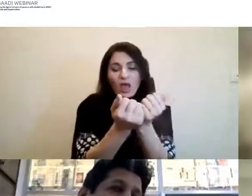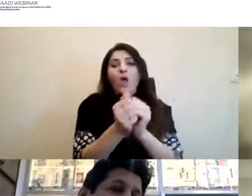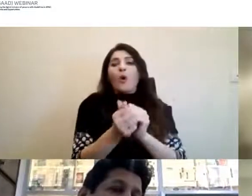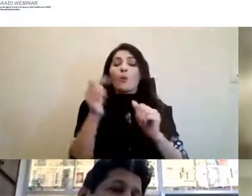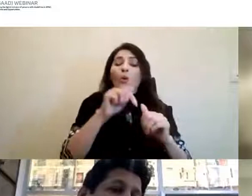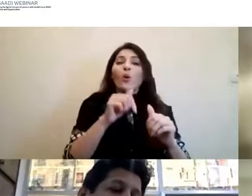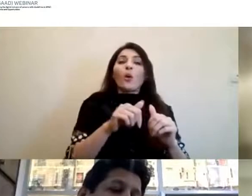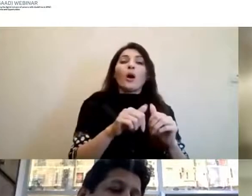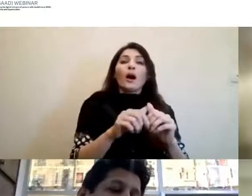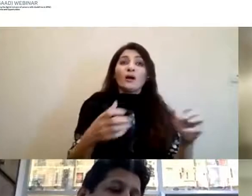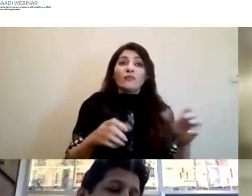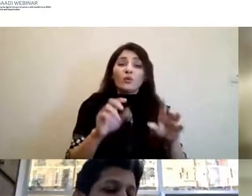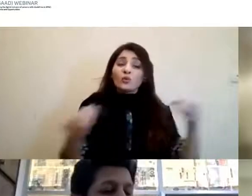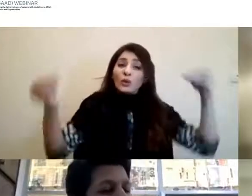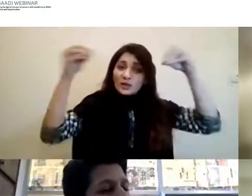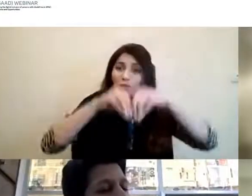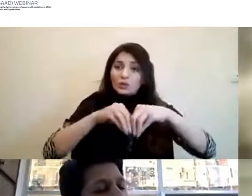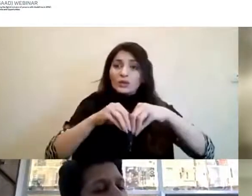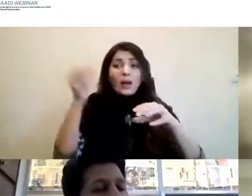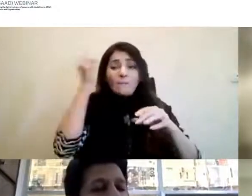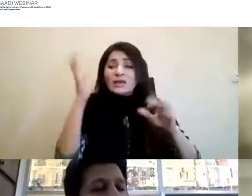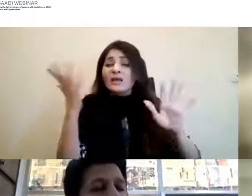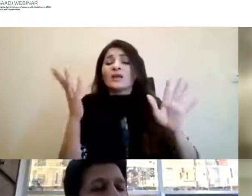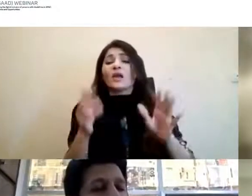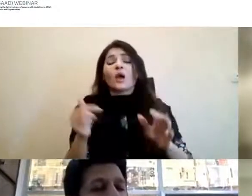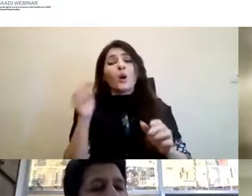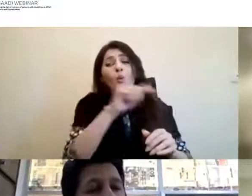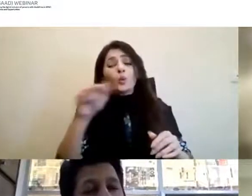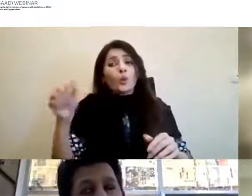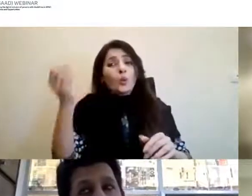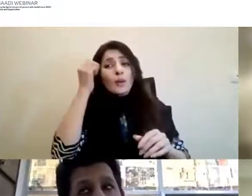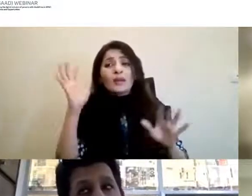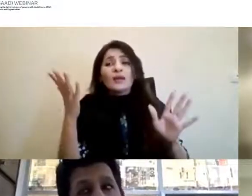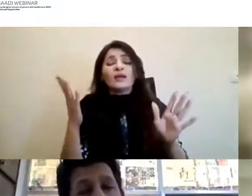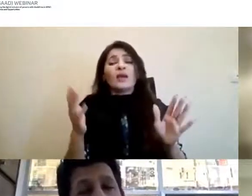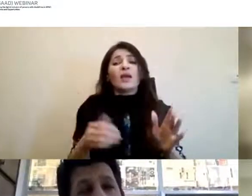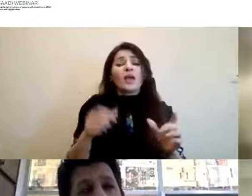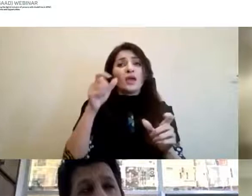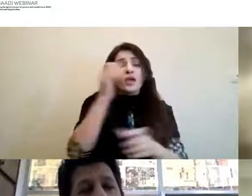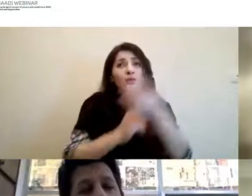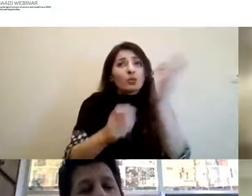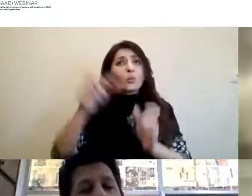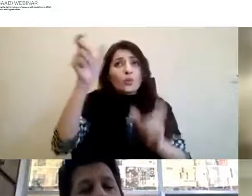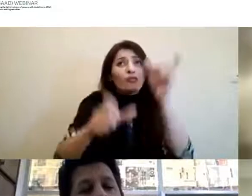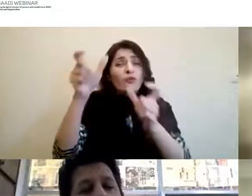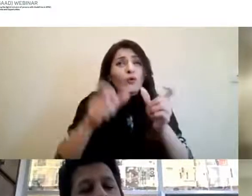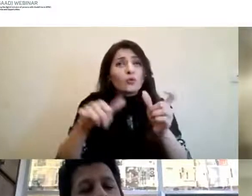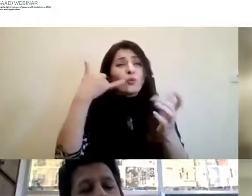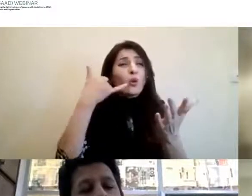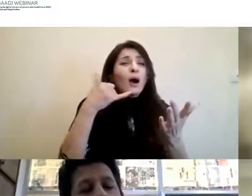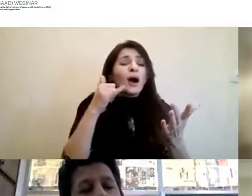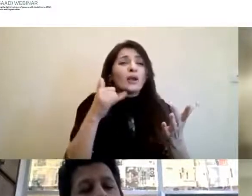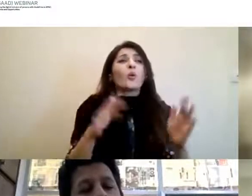no idea that how people with disabilities are using information communication technology, mobile technology through their assistive